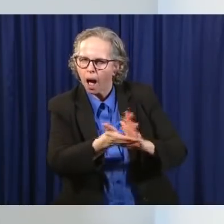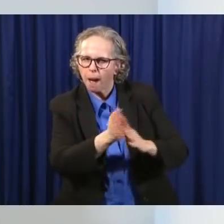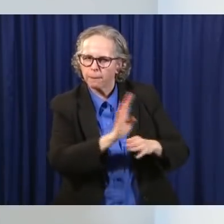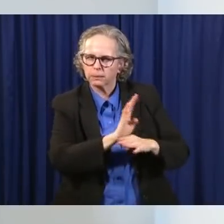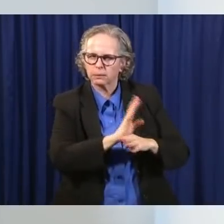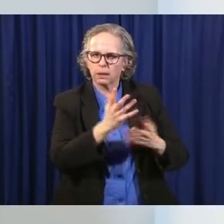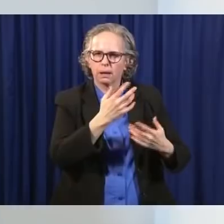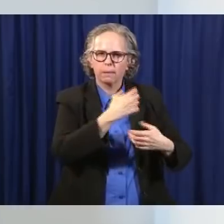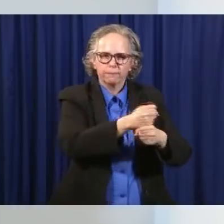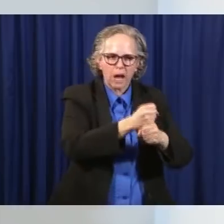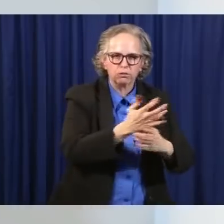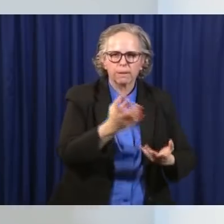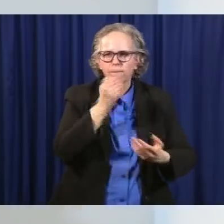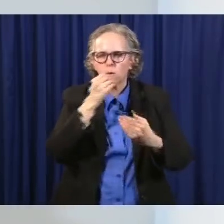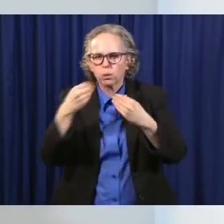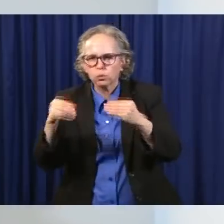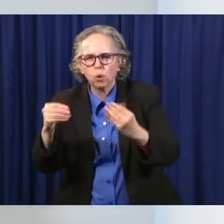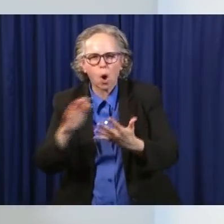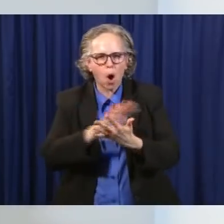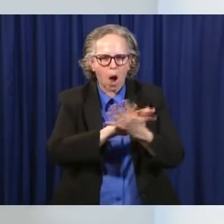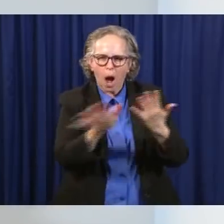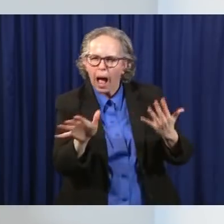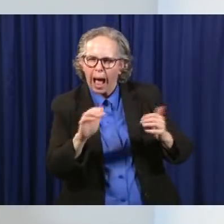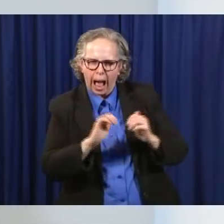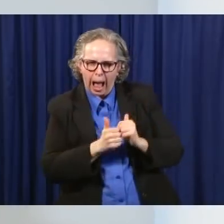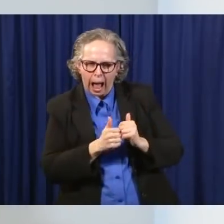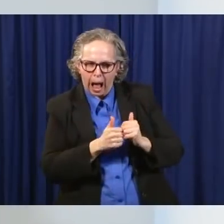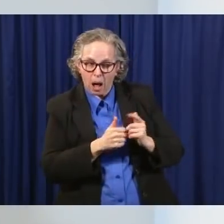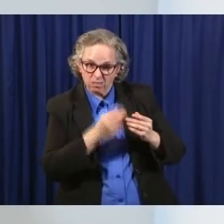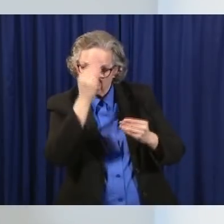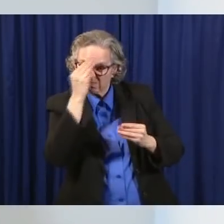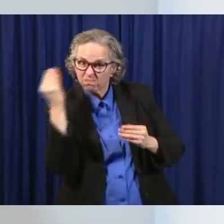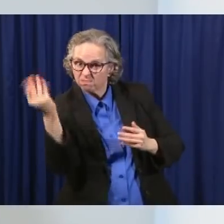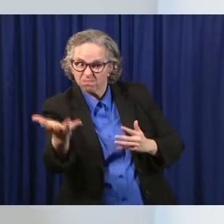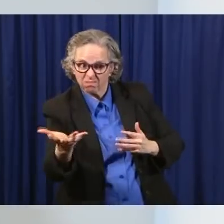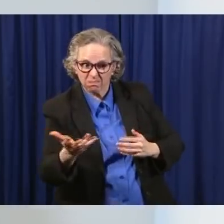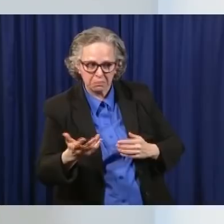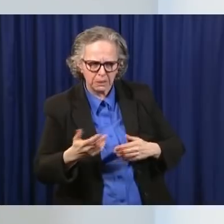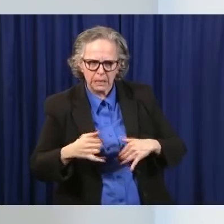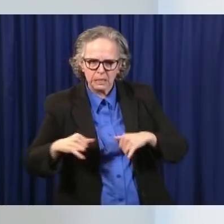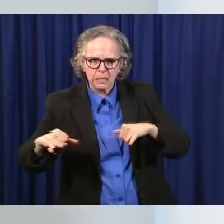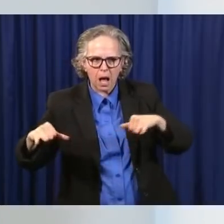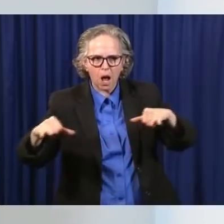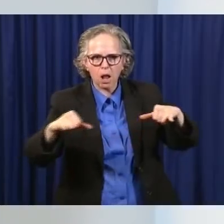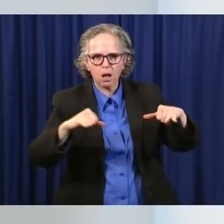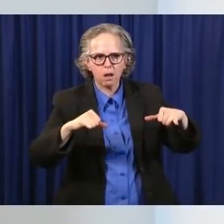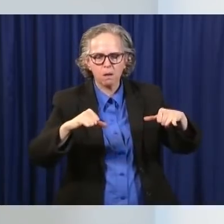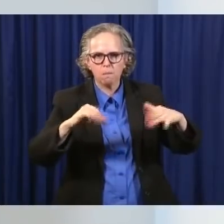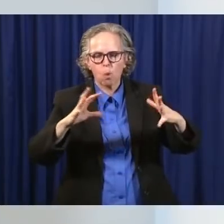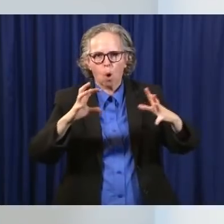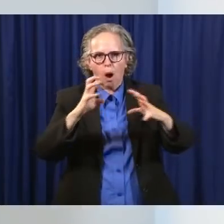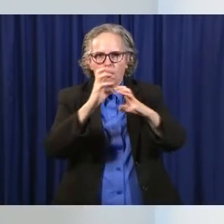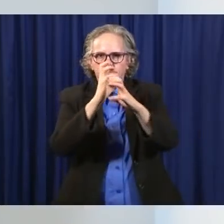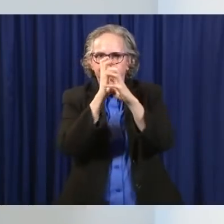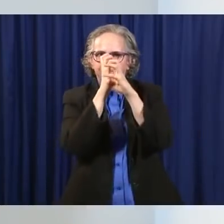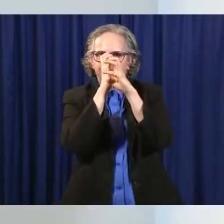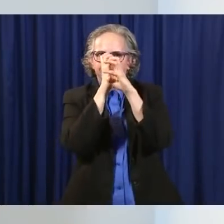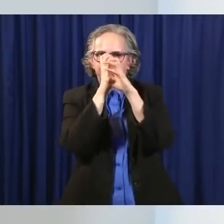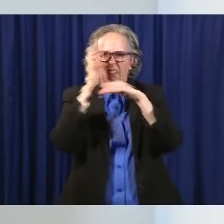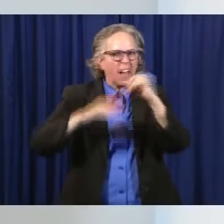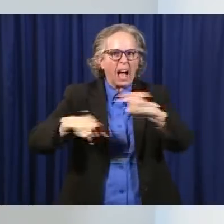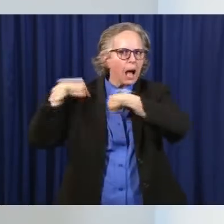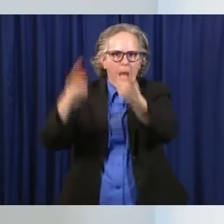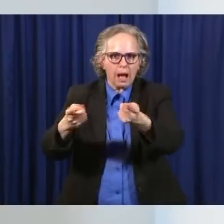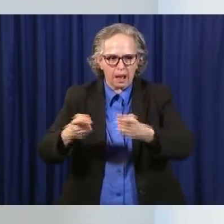that the standards are even stronger now. The standards for the protocols in the businesses that are